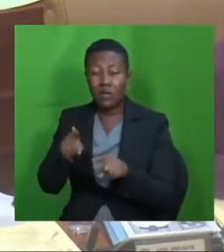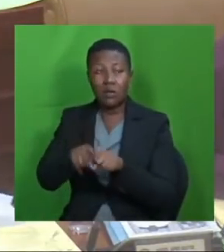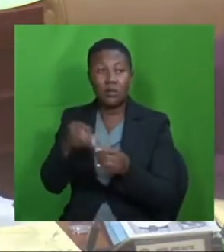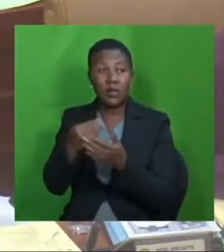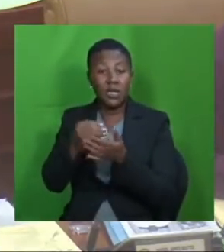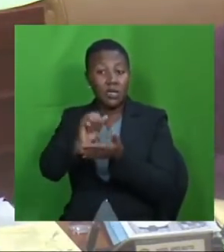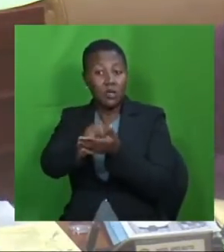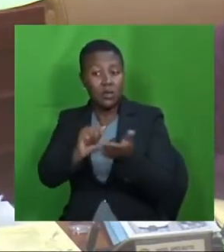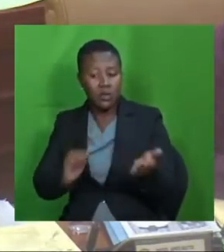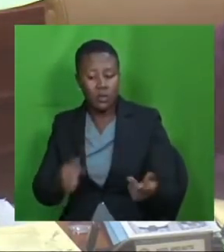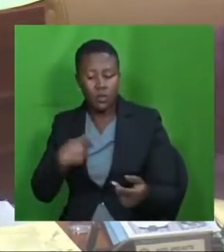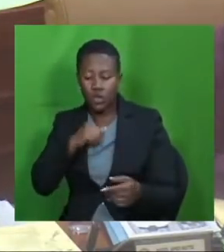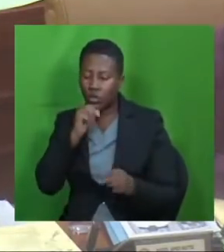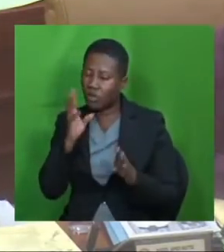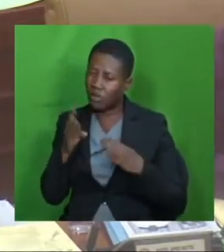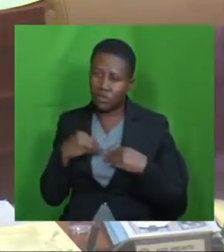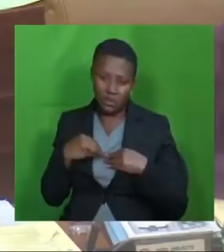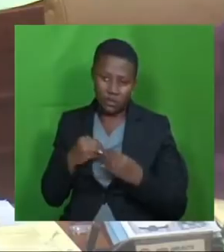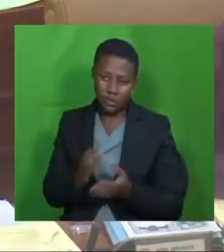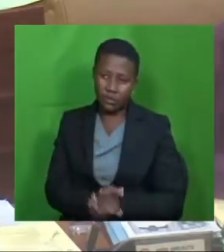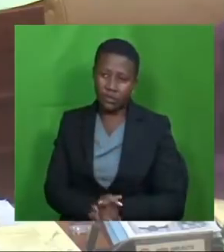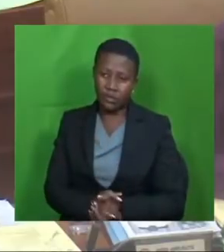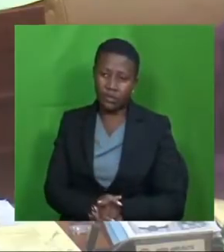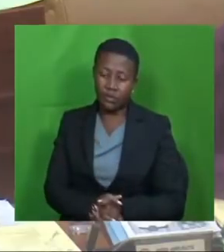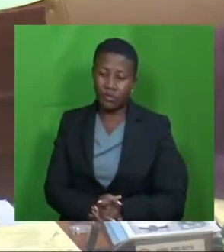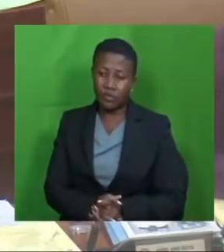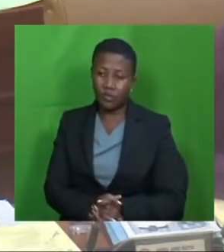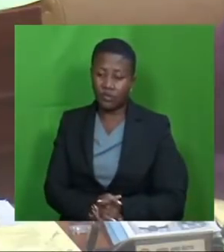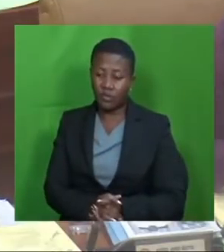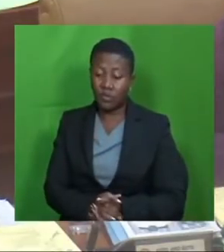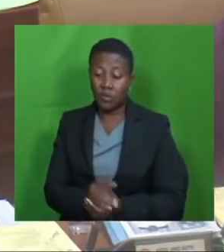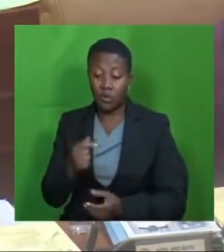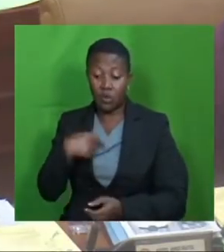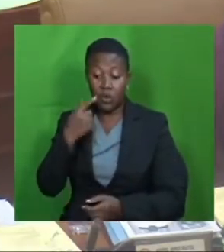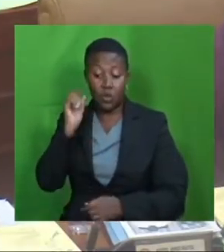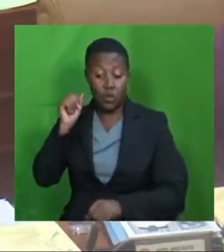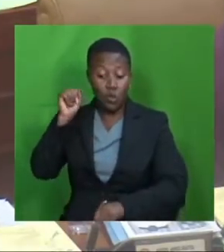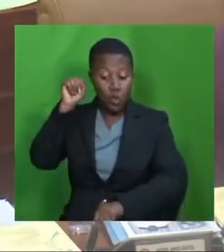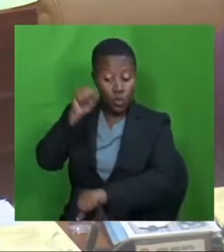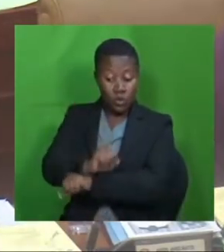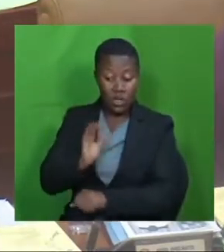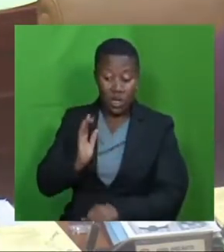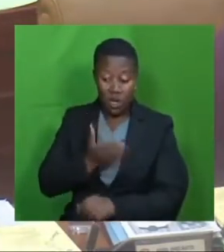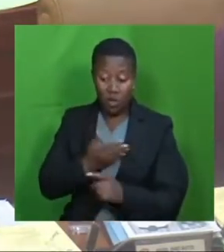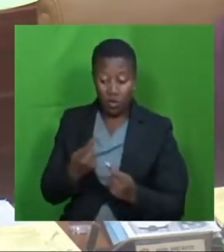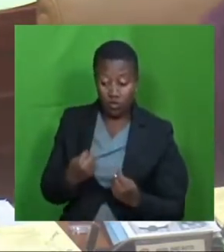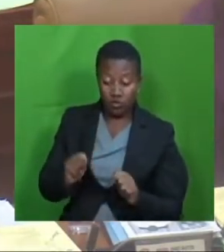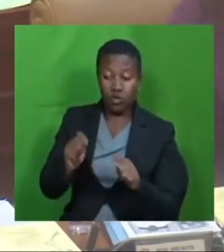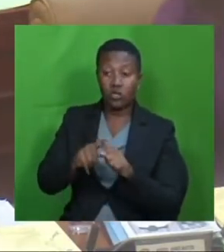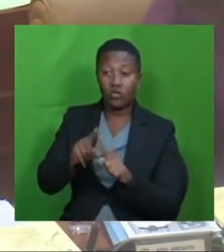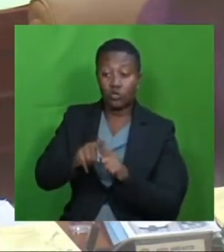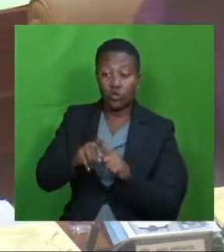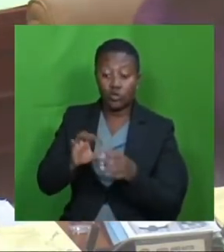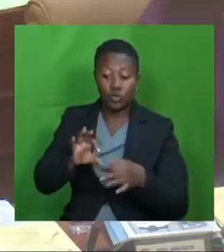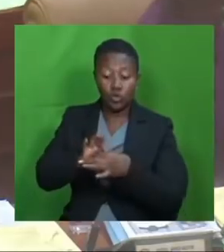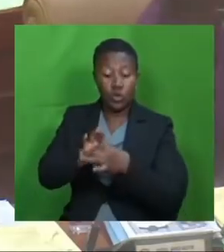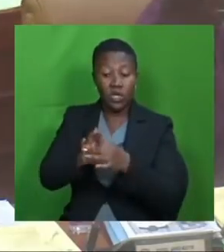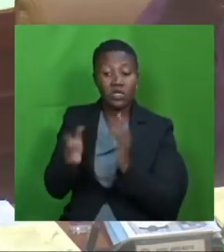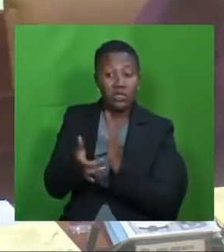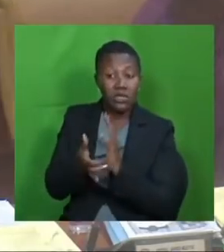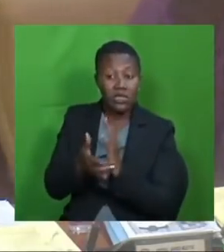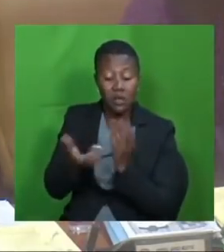it. Mr. Speaker, I say it will defeat our effort at digital inclusiveness. Mr. Speaker,